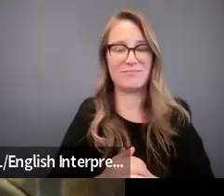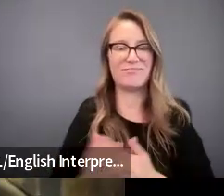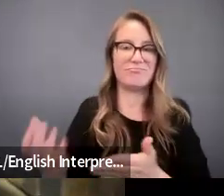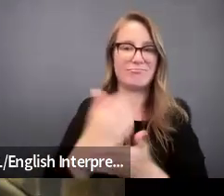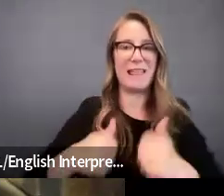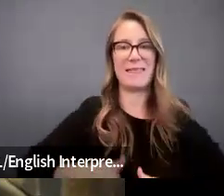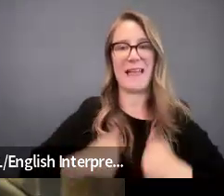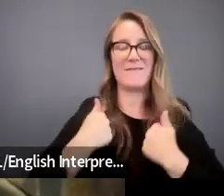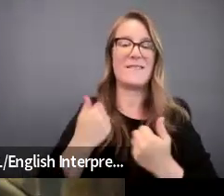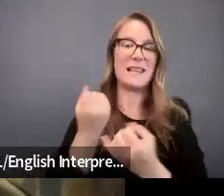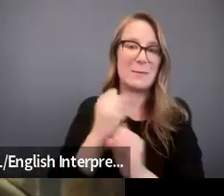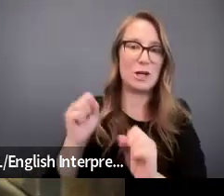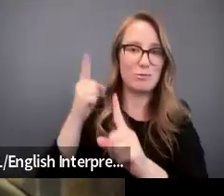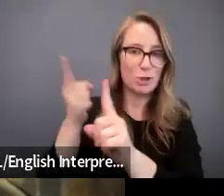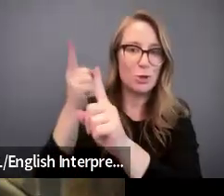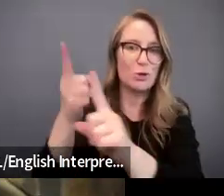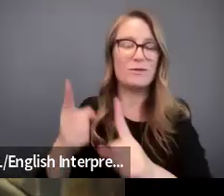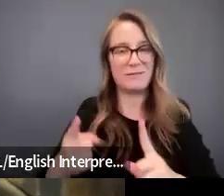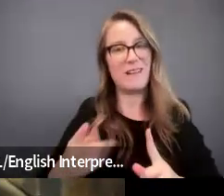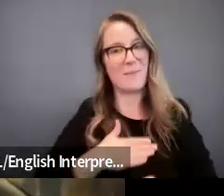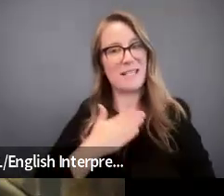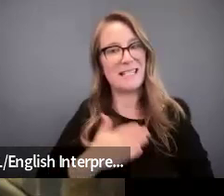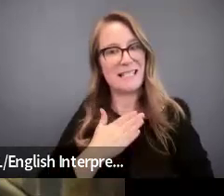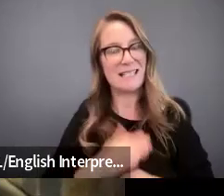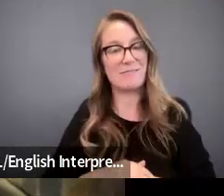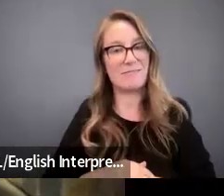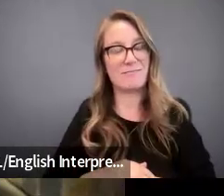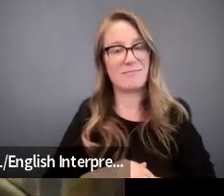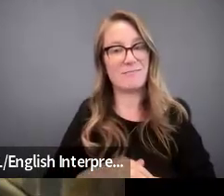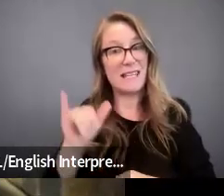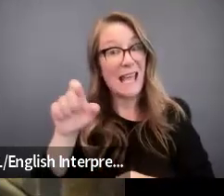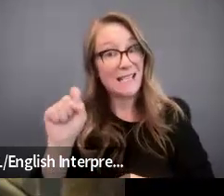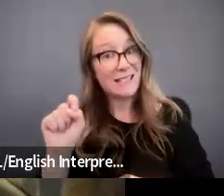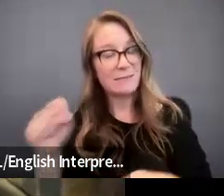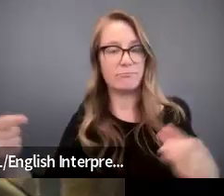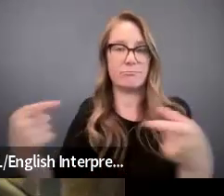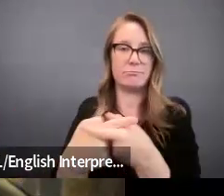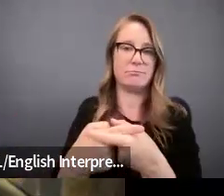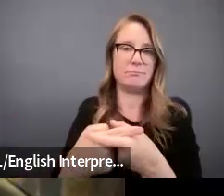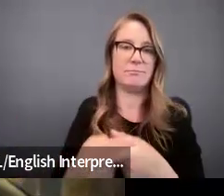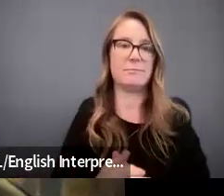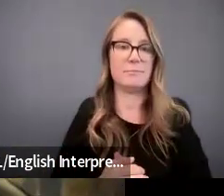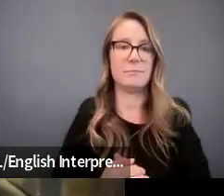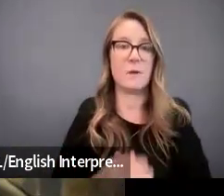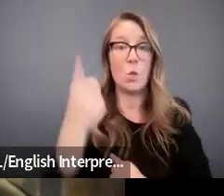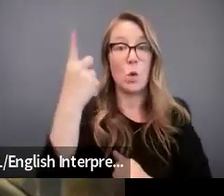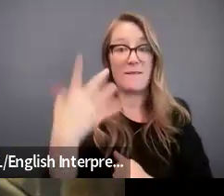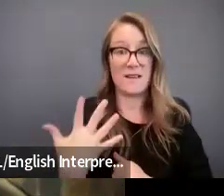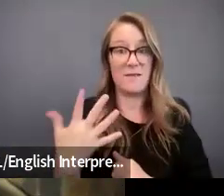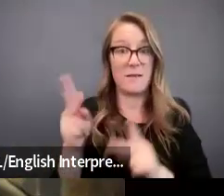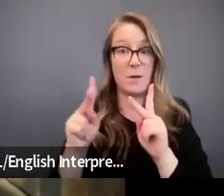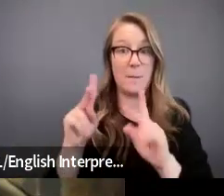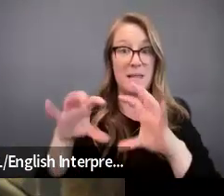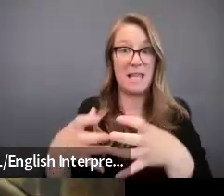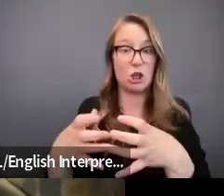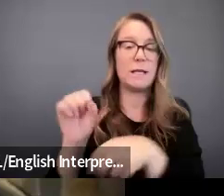to life, liberty, and the pursuit of happiness. Yet, there's a contradiction. 1/5 of the population